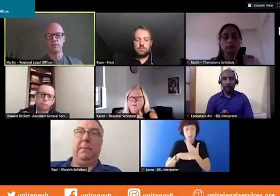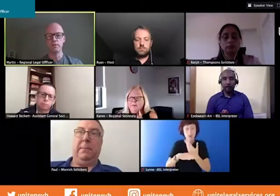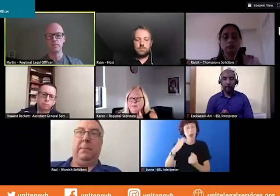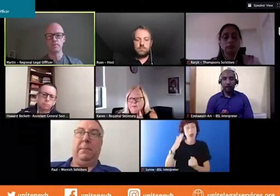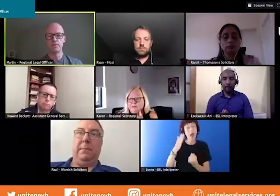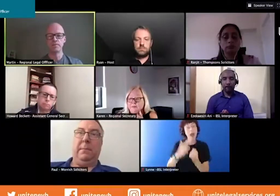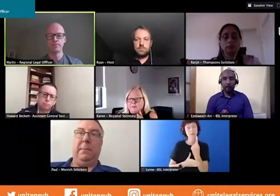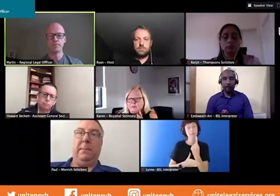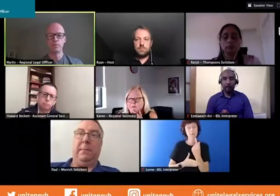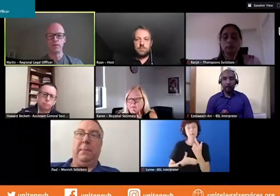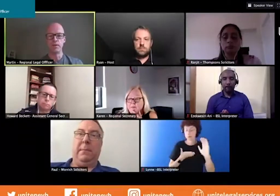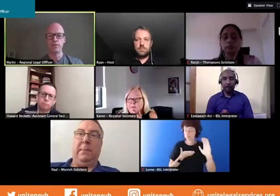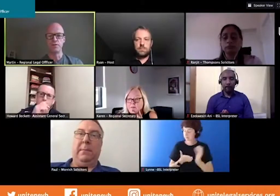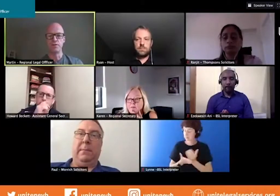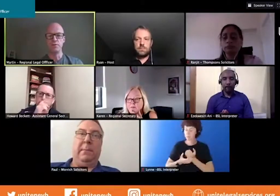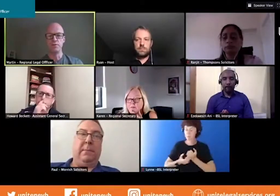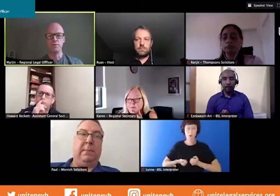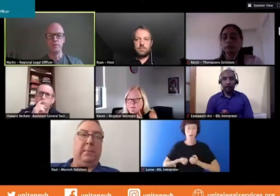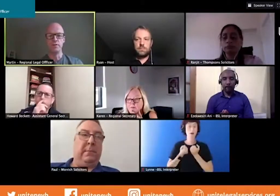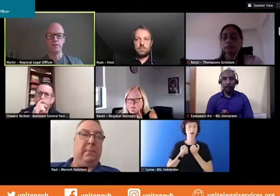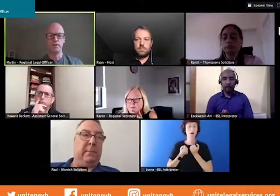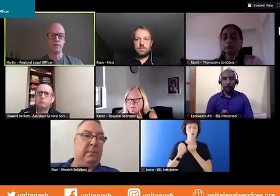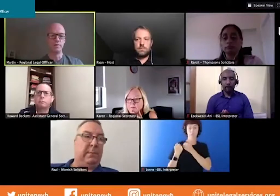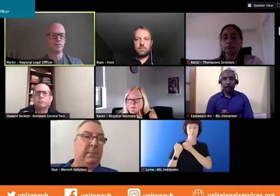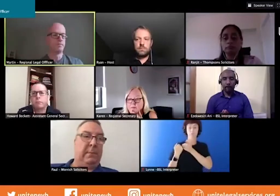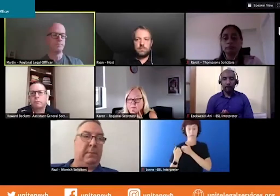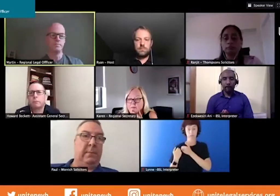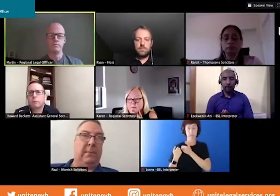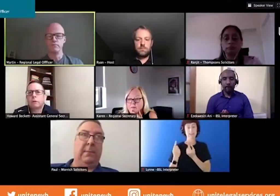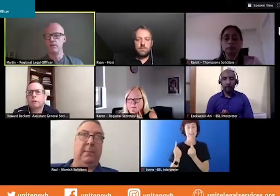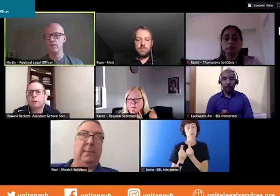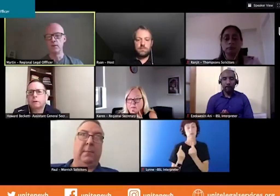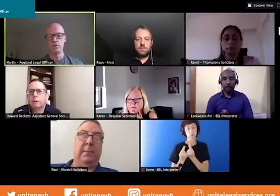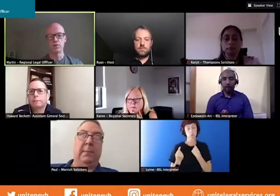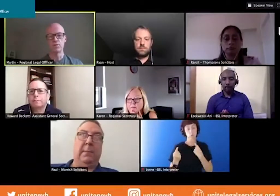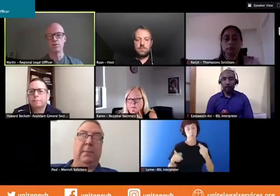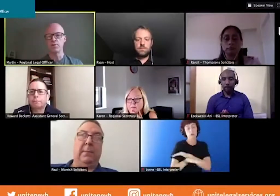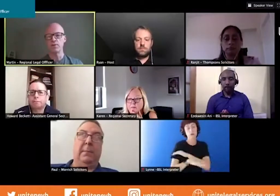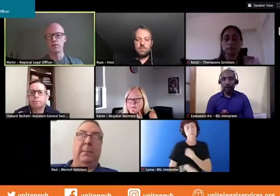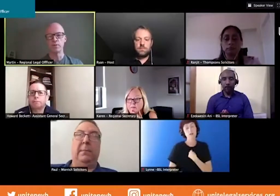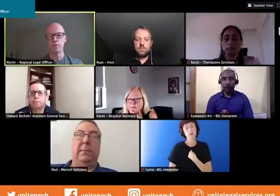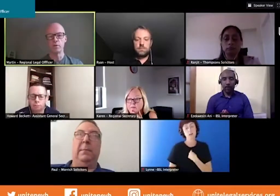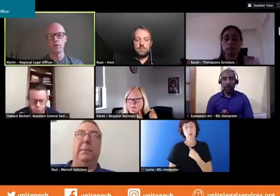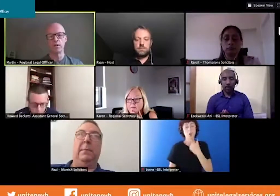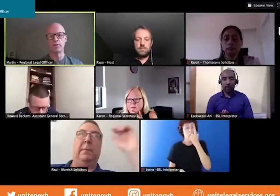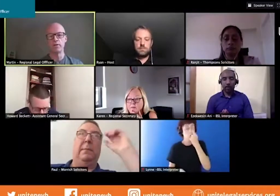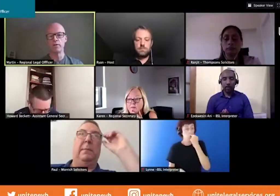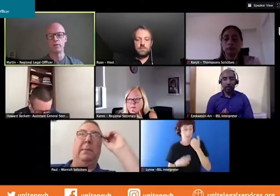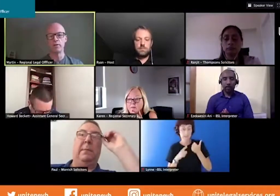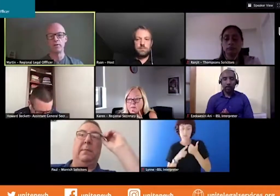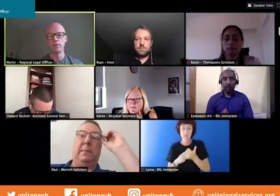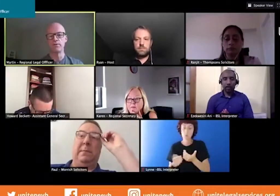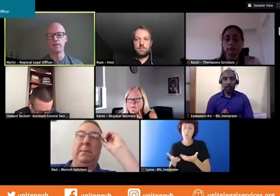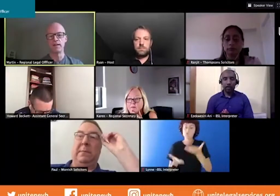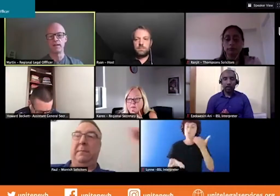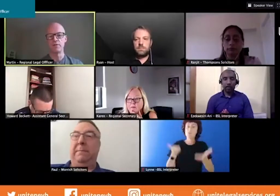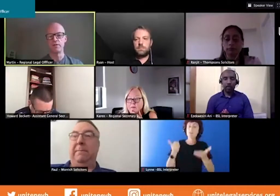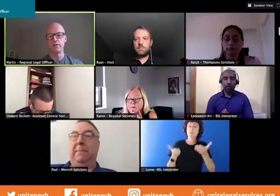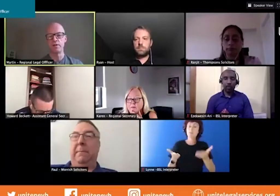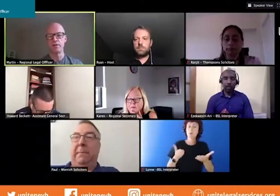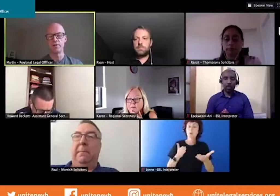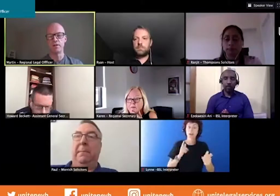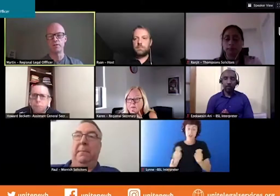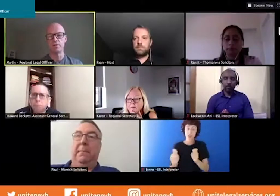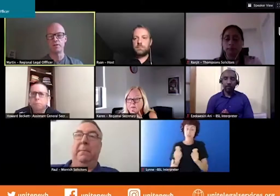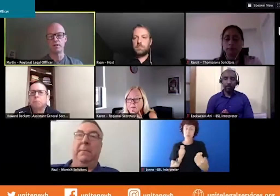issue, whether it's through, reasonable adjustments for a disabled worker, or, fatal injuries,